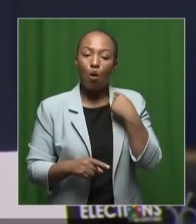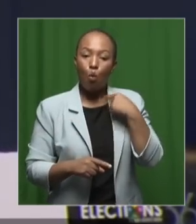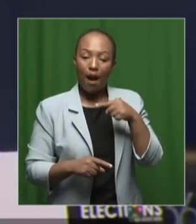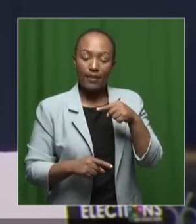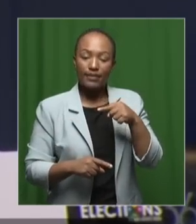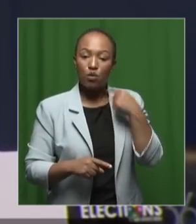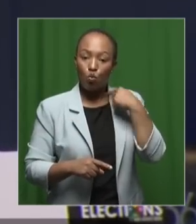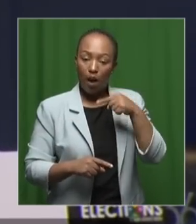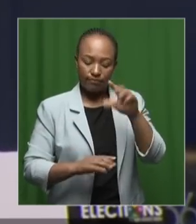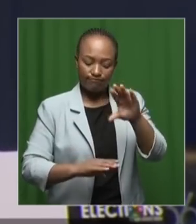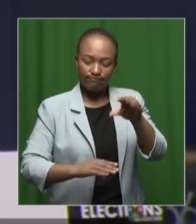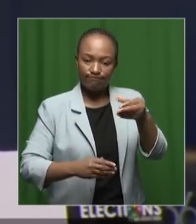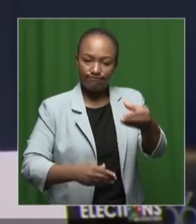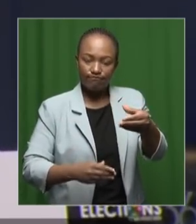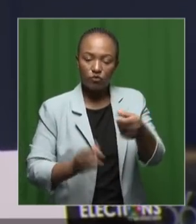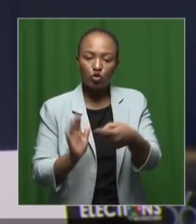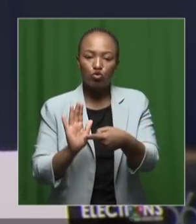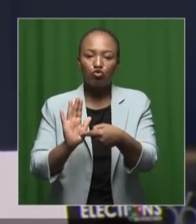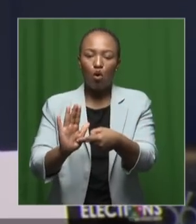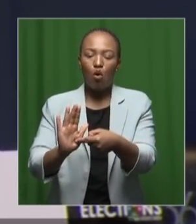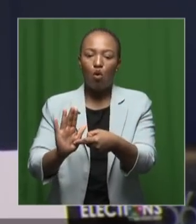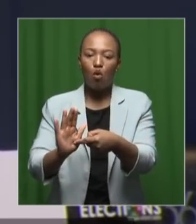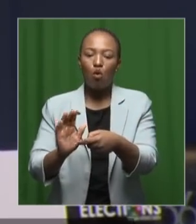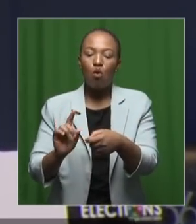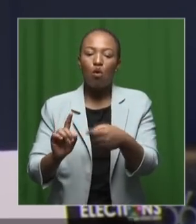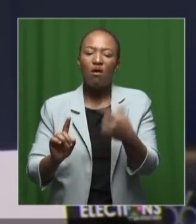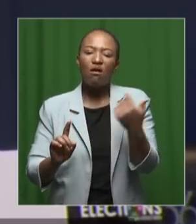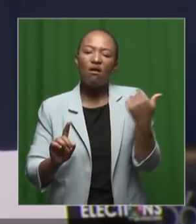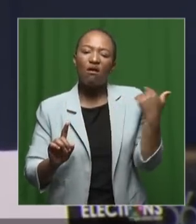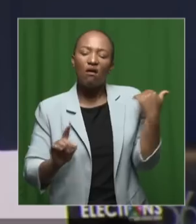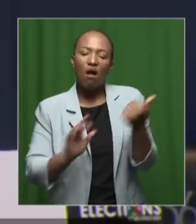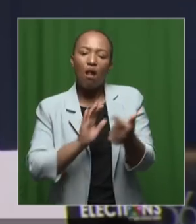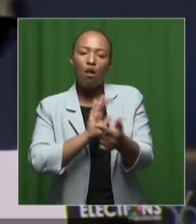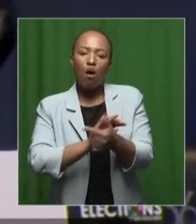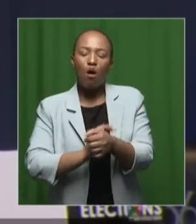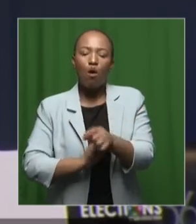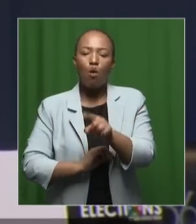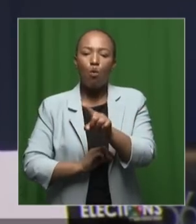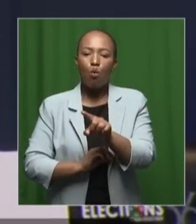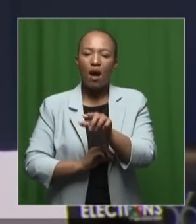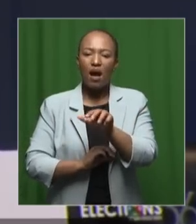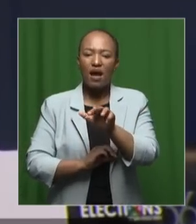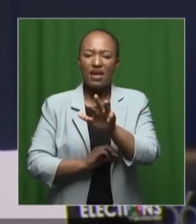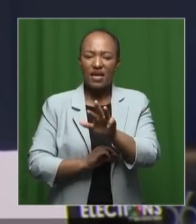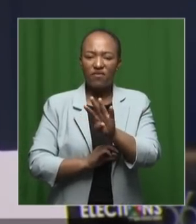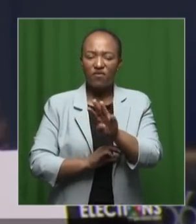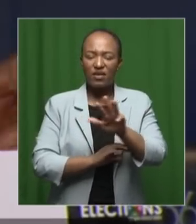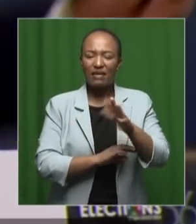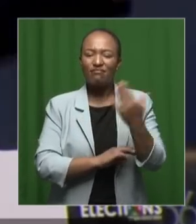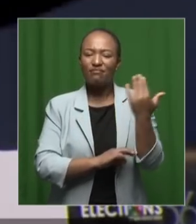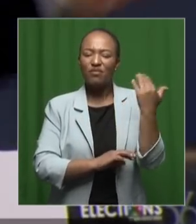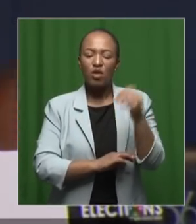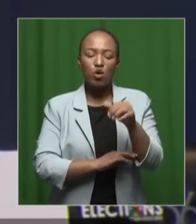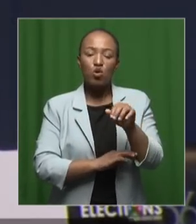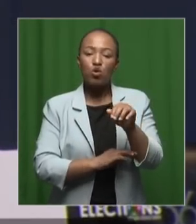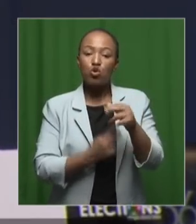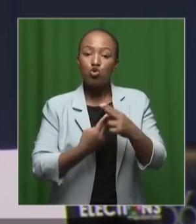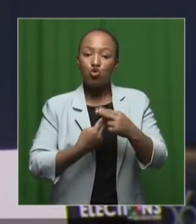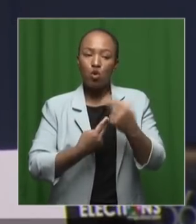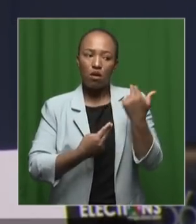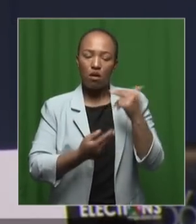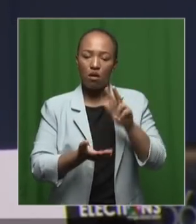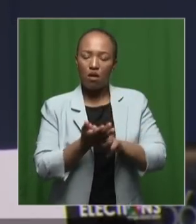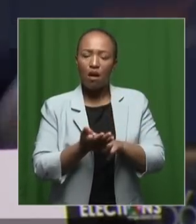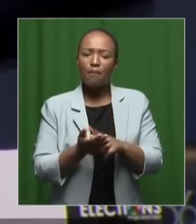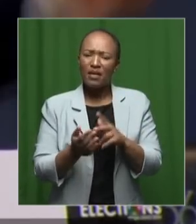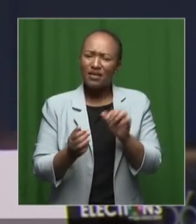Act is actually a replica of the 1949 Act, which you don't want, which was passed during the Union. So there is everything wrong with